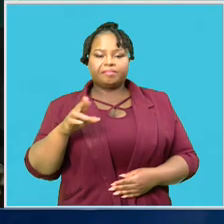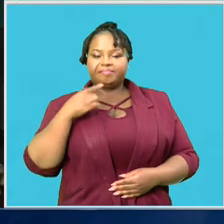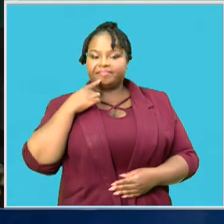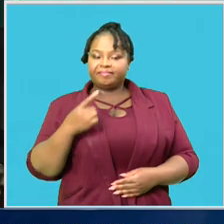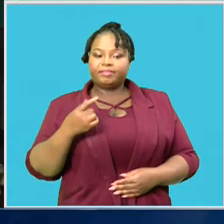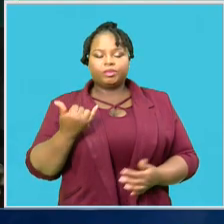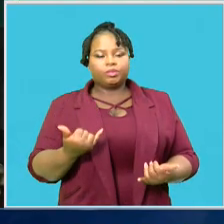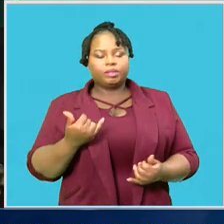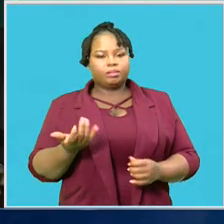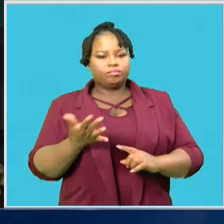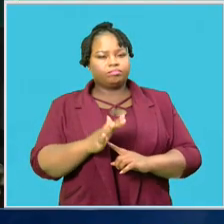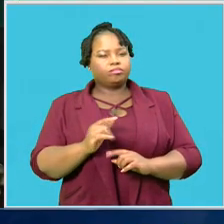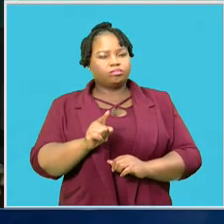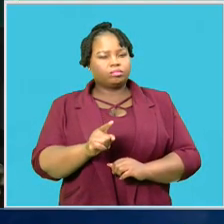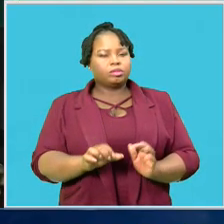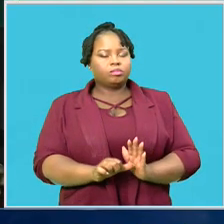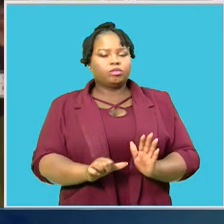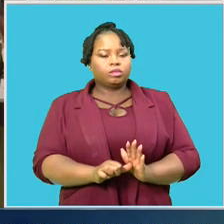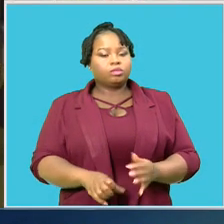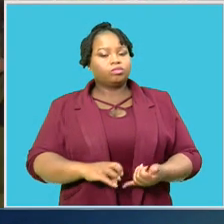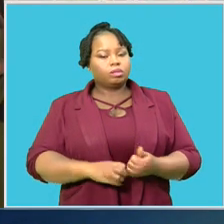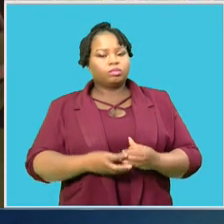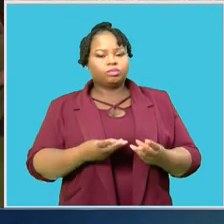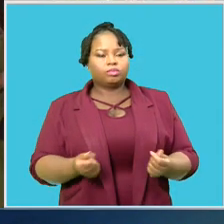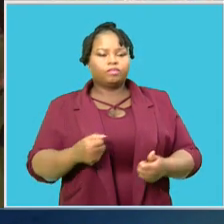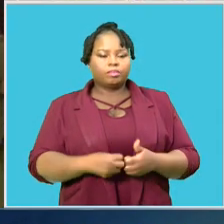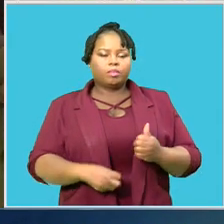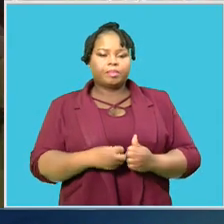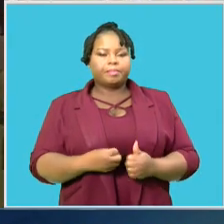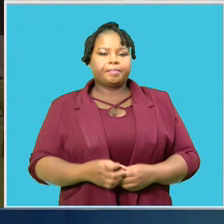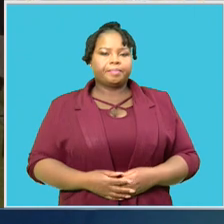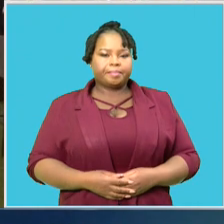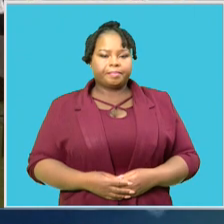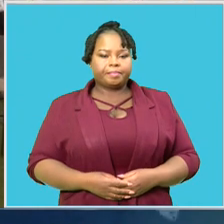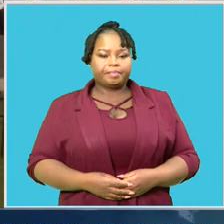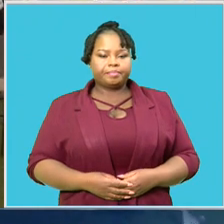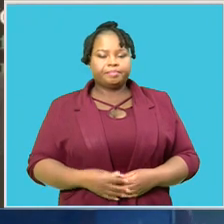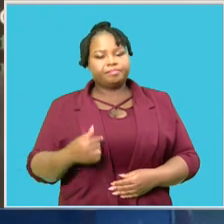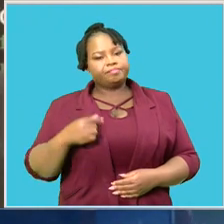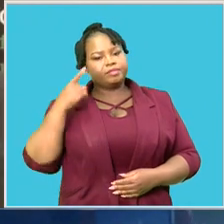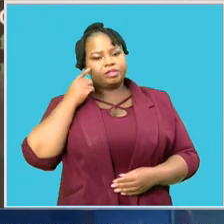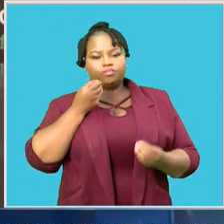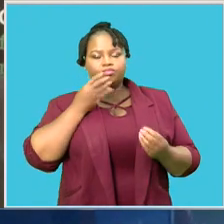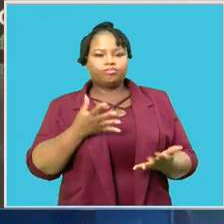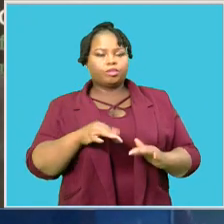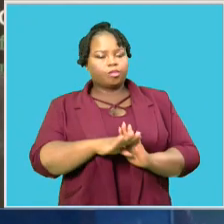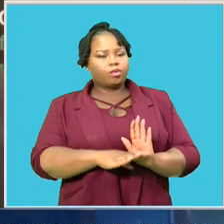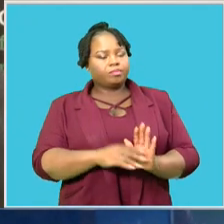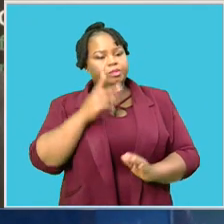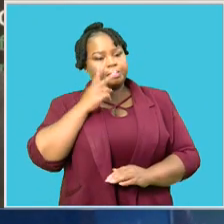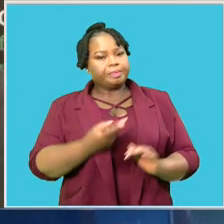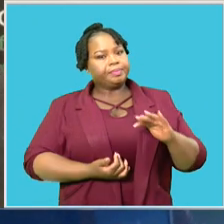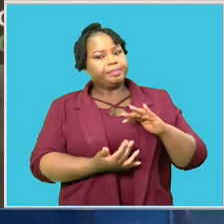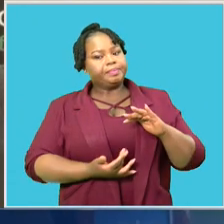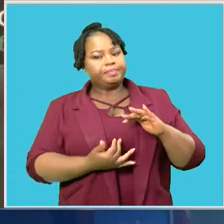kutikbalegi ili okusebe nzi sana, ukata lengkinga yokitu leka kwa musebe nzi himu. I think it's a fantastic program to be here today and to see some of the